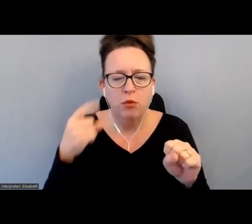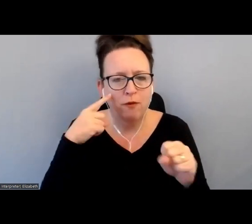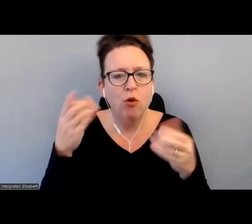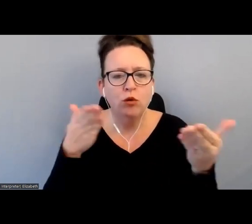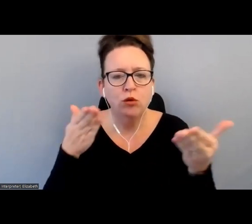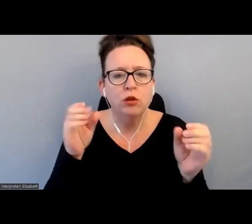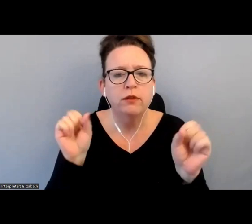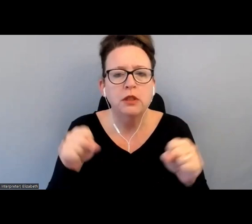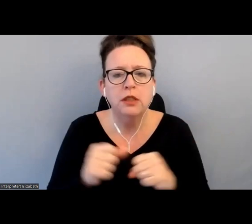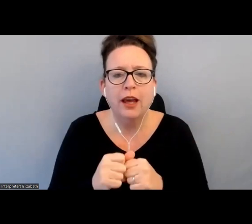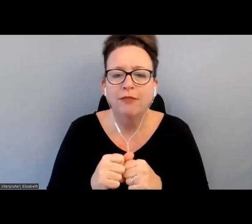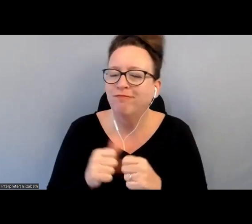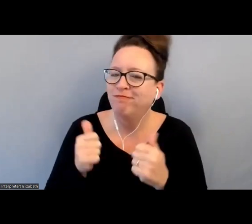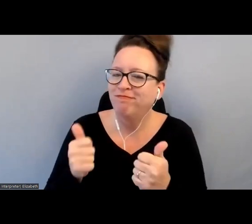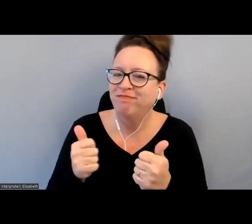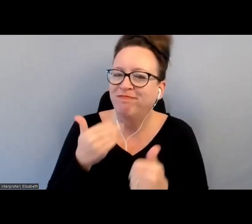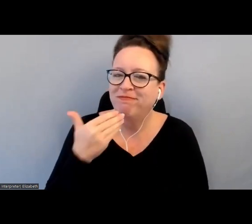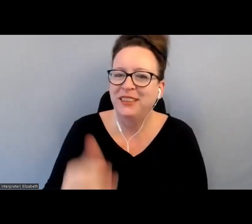Great.